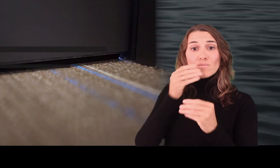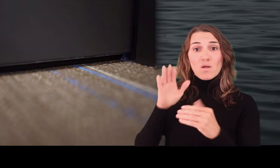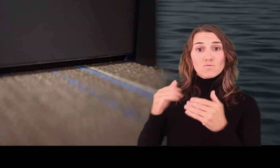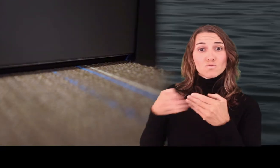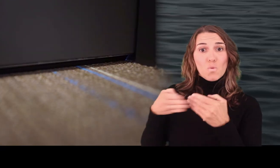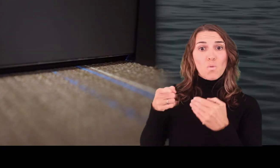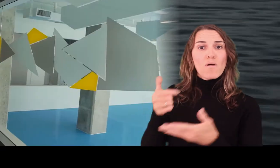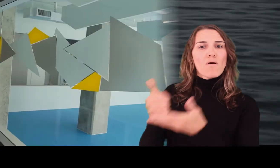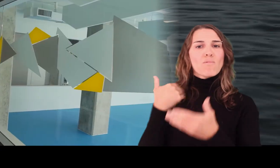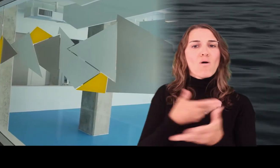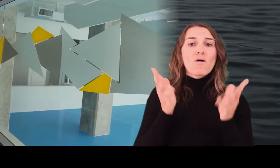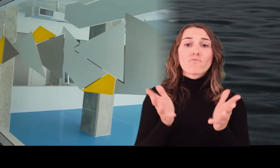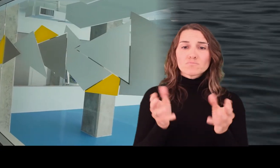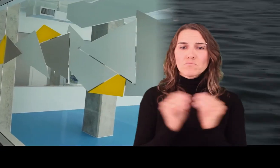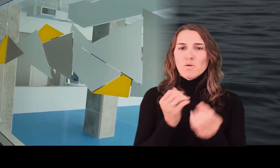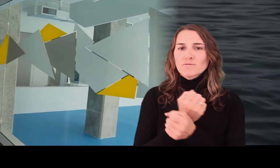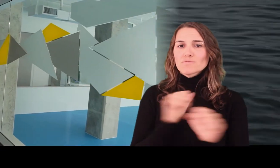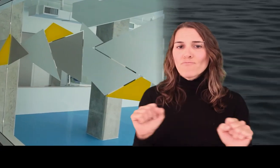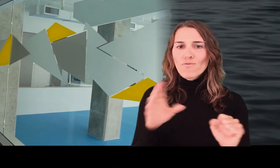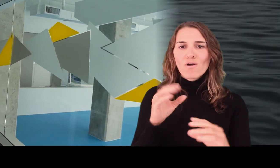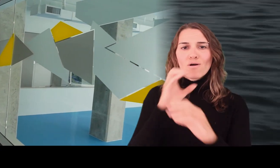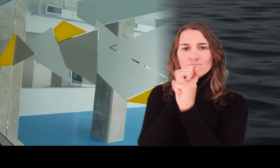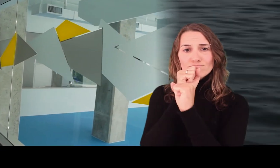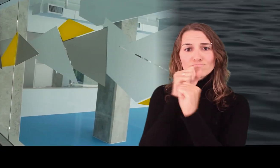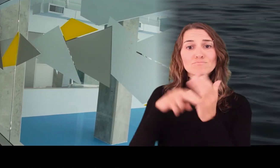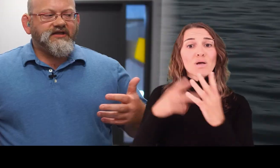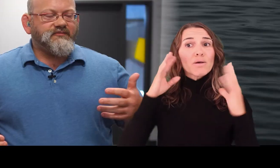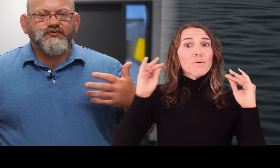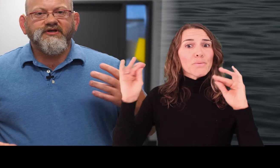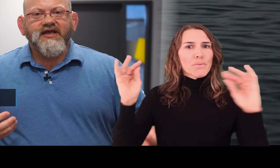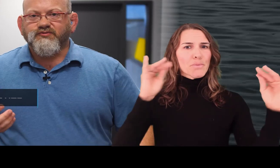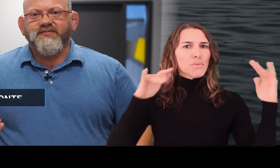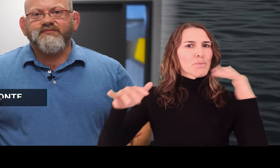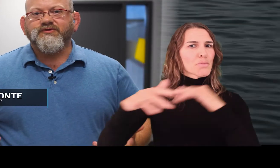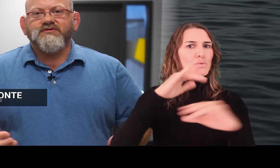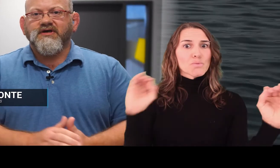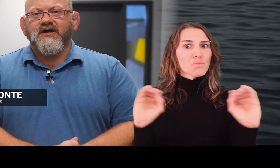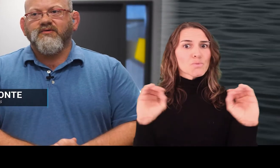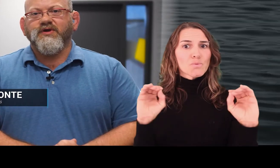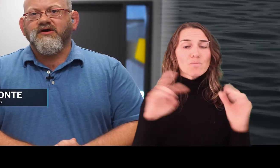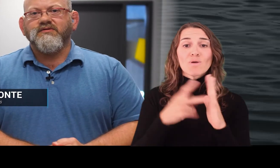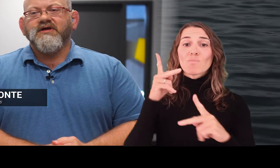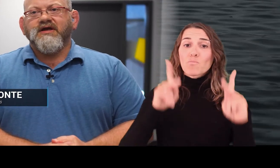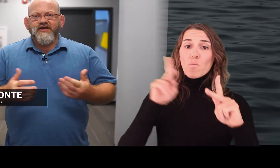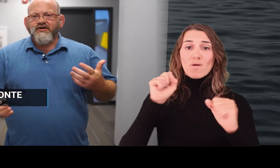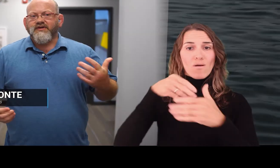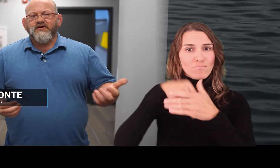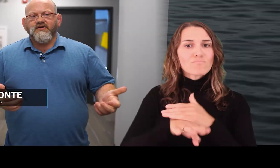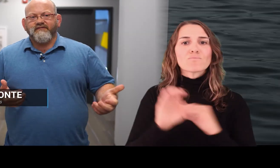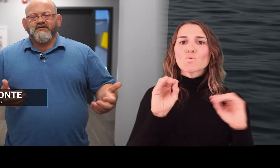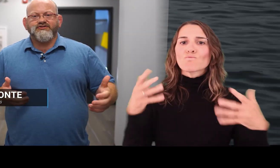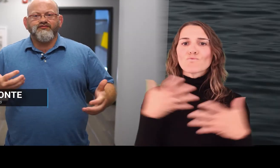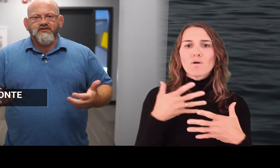conversation in a safe space that's confidential and doesn't leak out of the offices. Being able to engage with people without